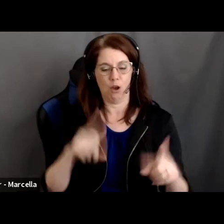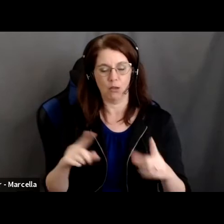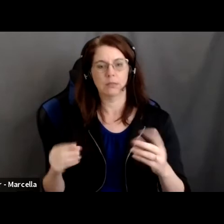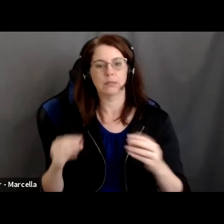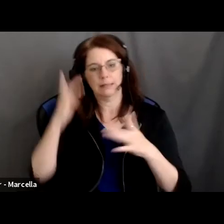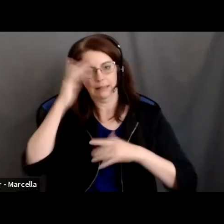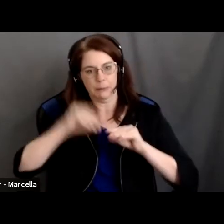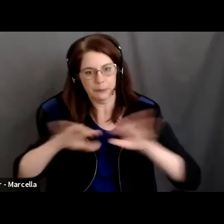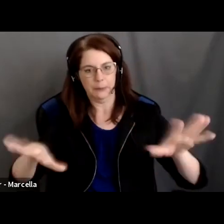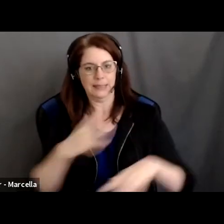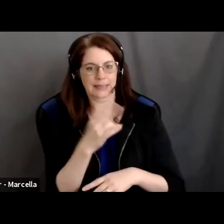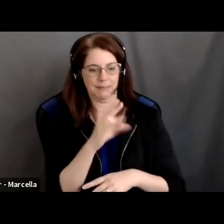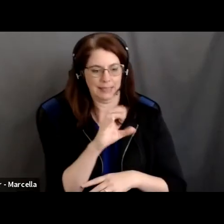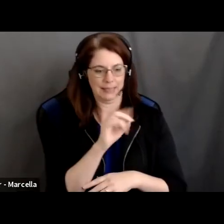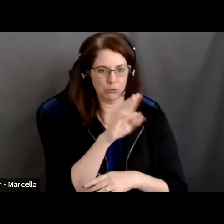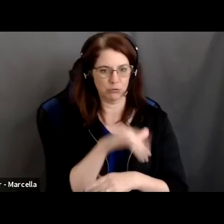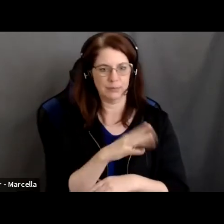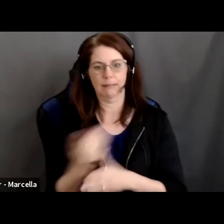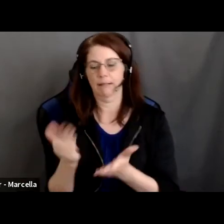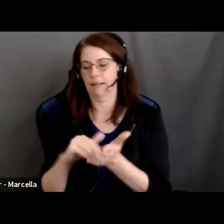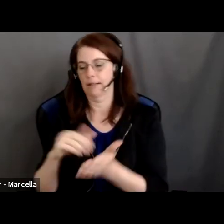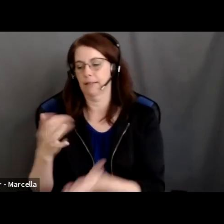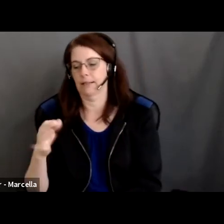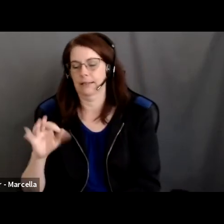and for a third time in the 19th century.